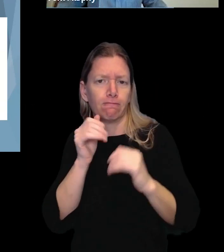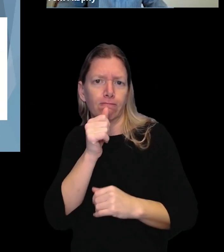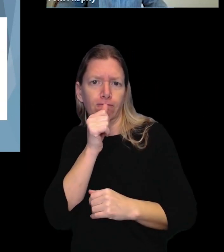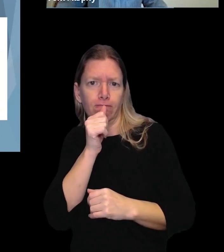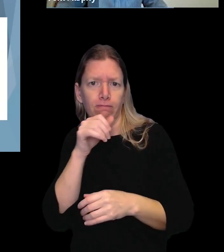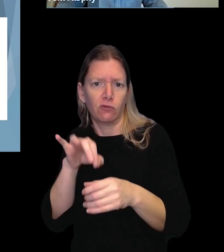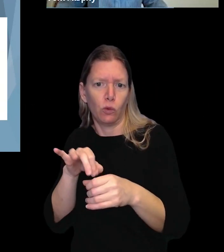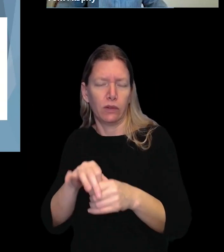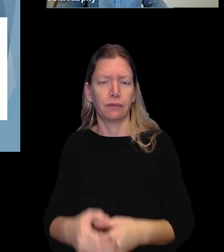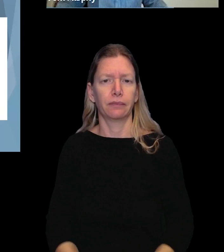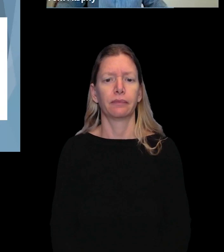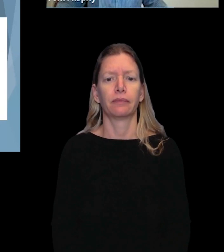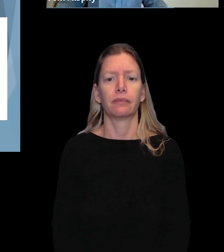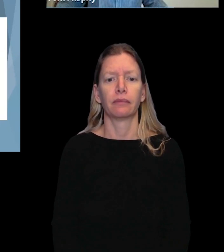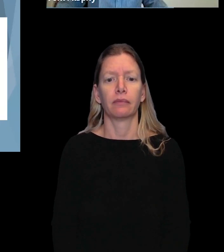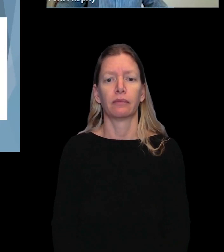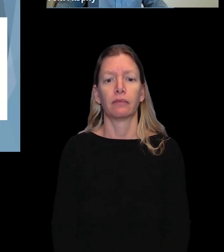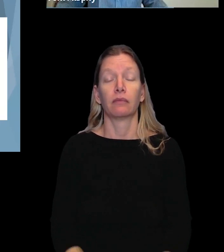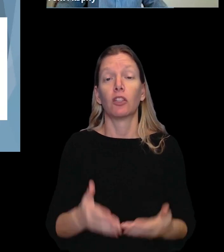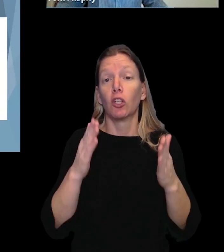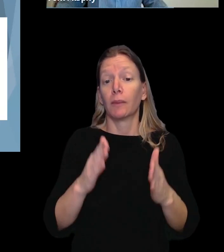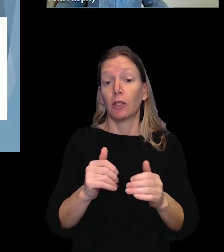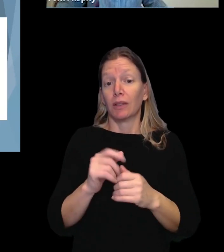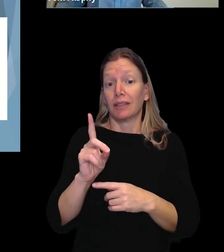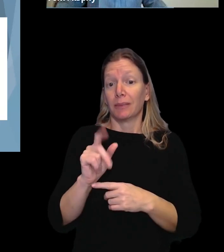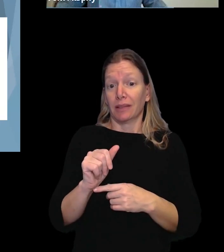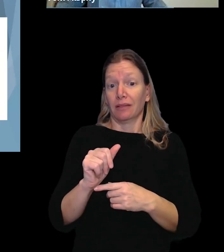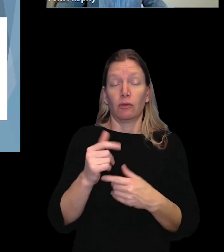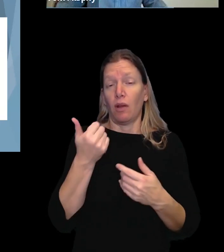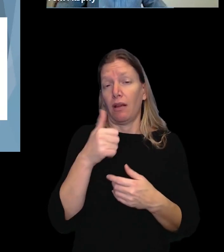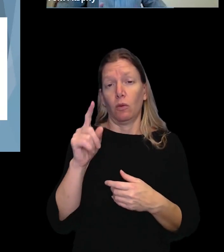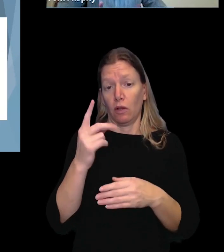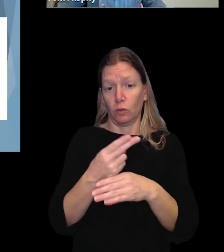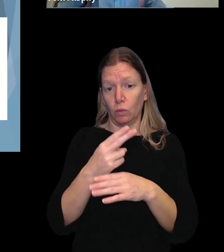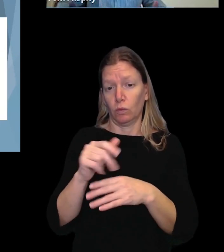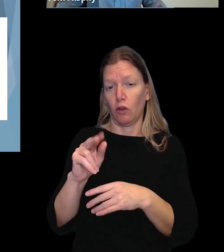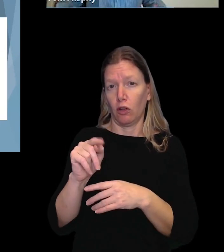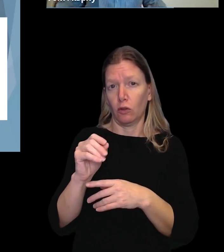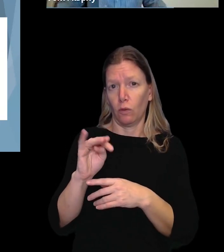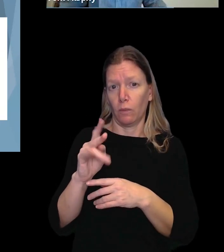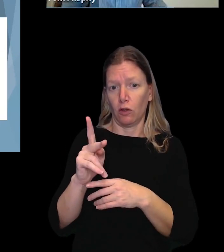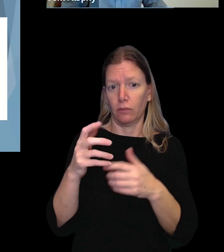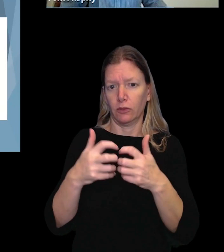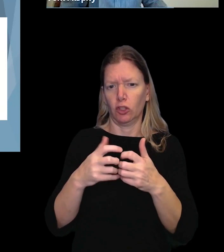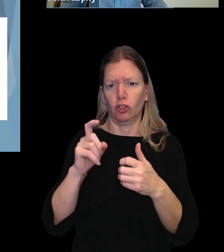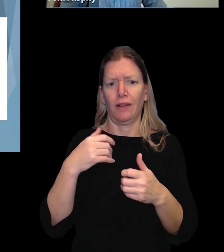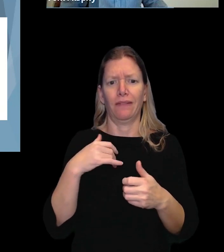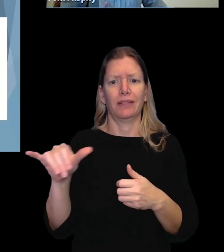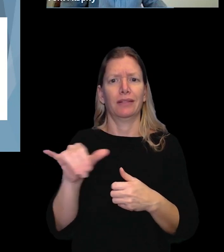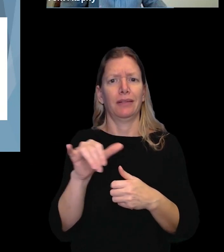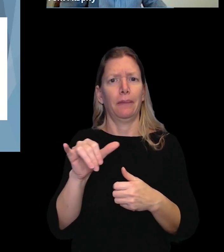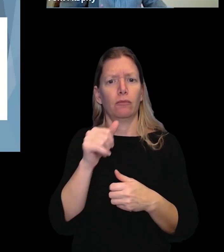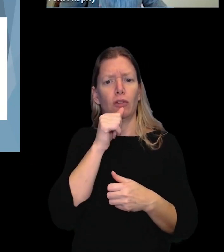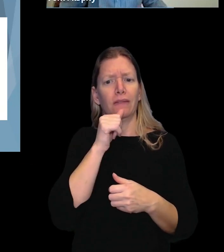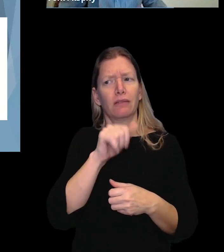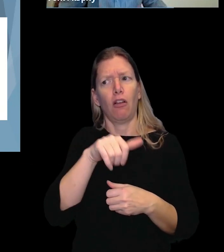independent and private voting. And in fact, a person with a disability or anyone who's using the AutoMark machine should